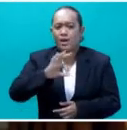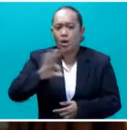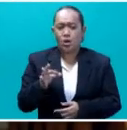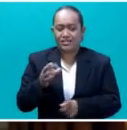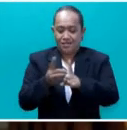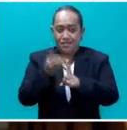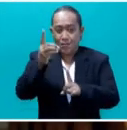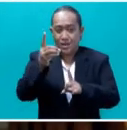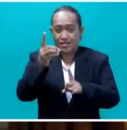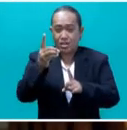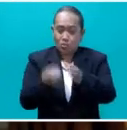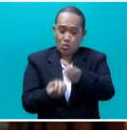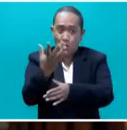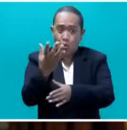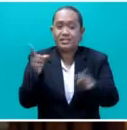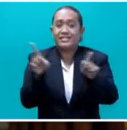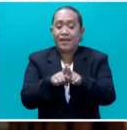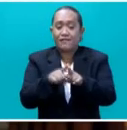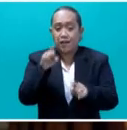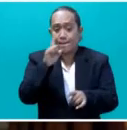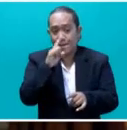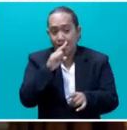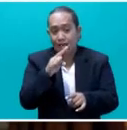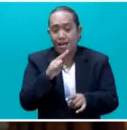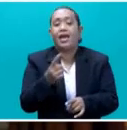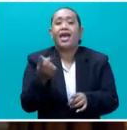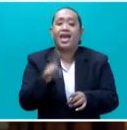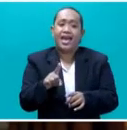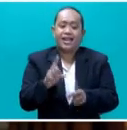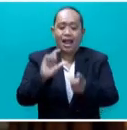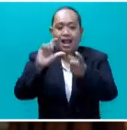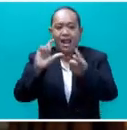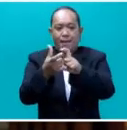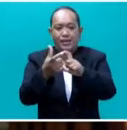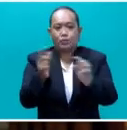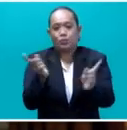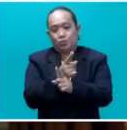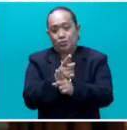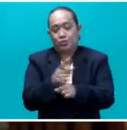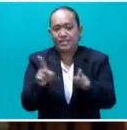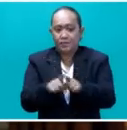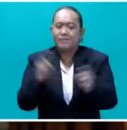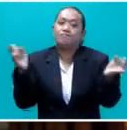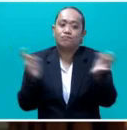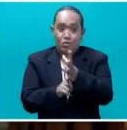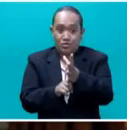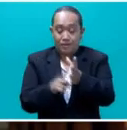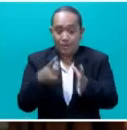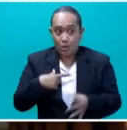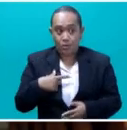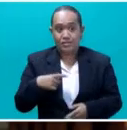to climate change. This is where urban planning becomes extremely crucial. Mr. Speaker, sir, the Abu